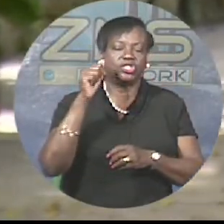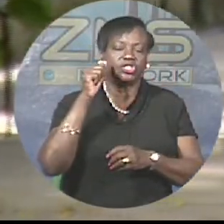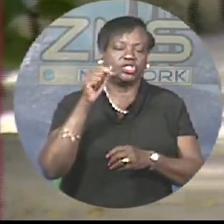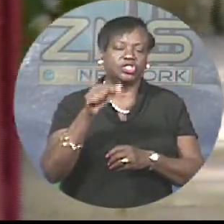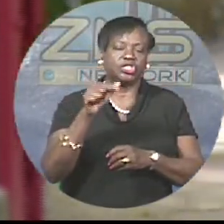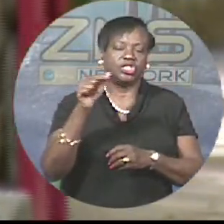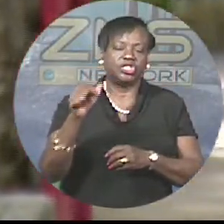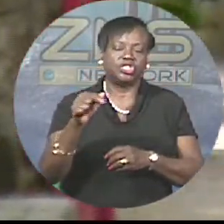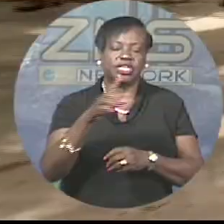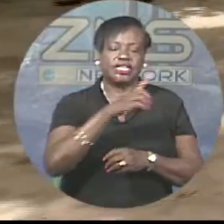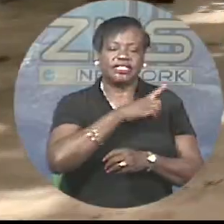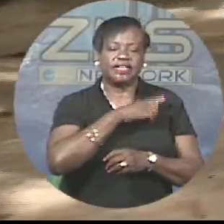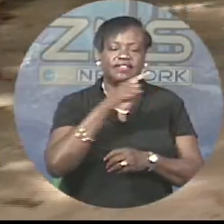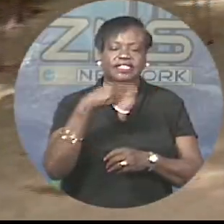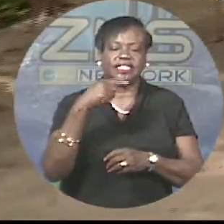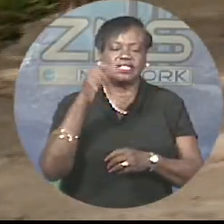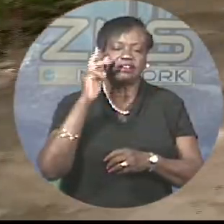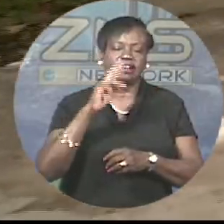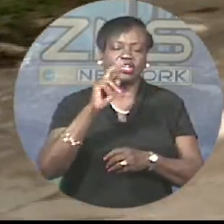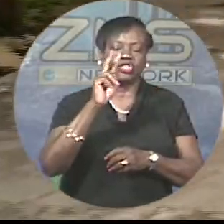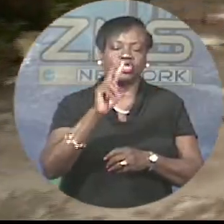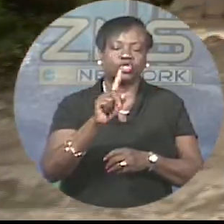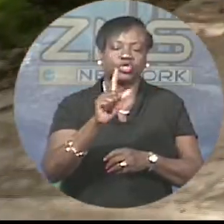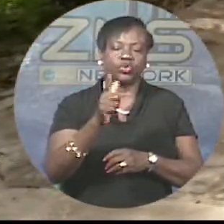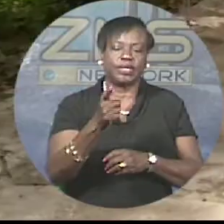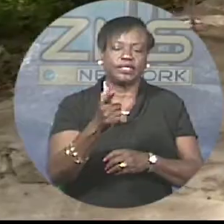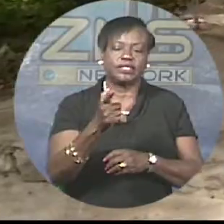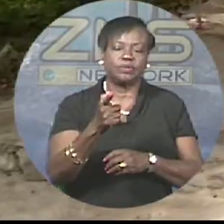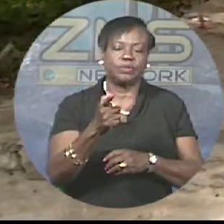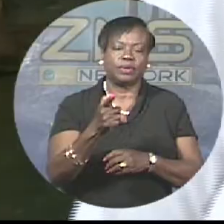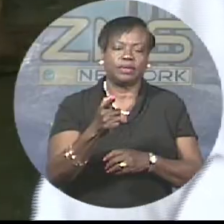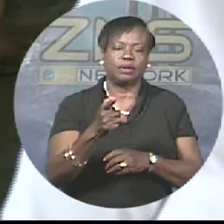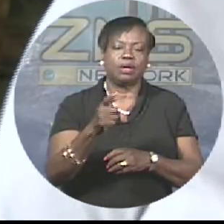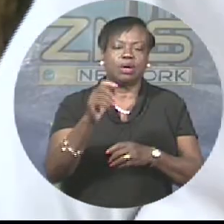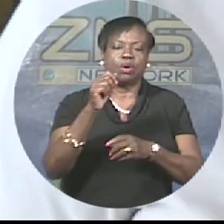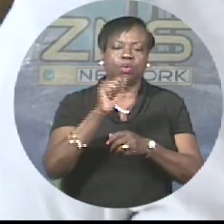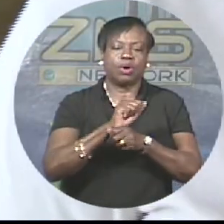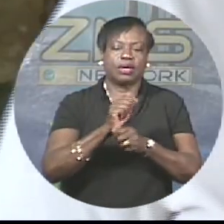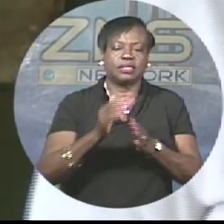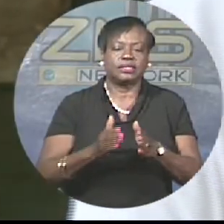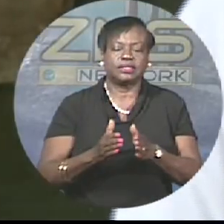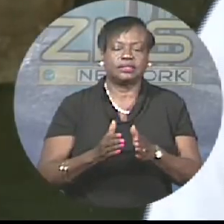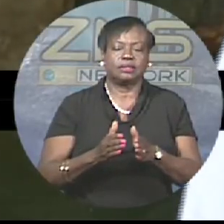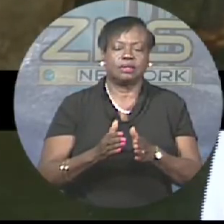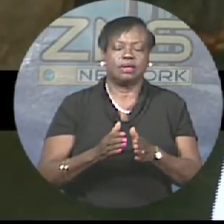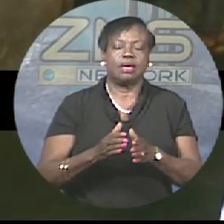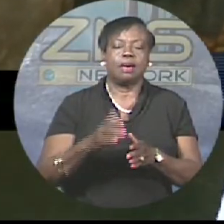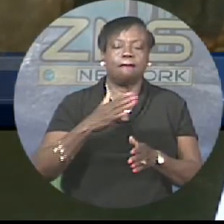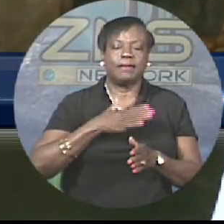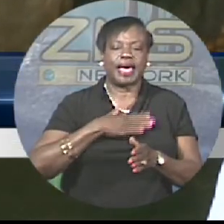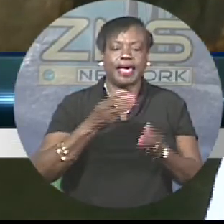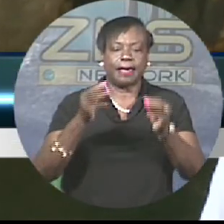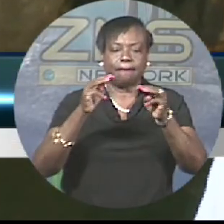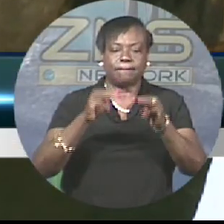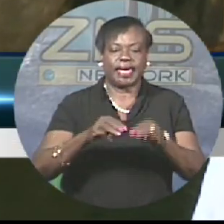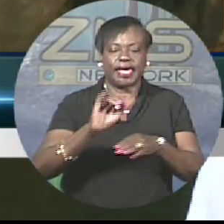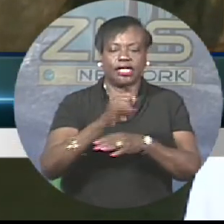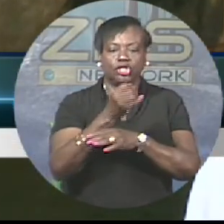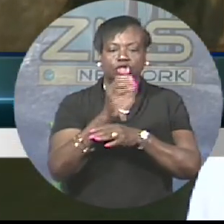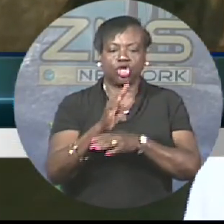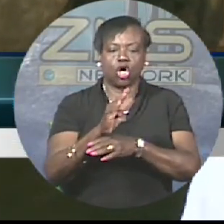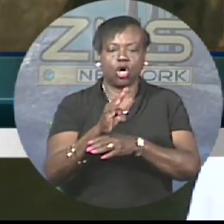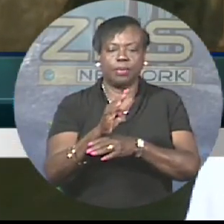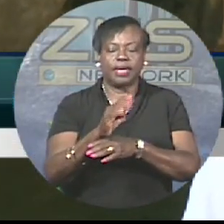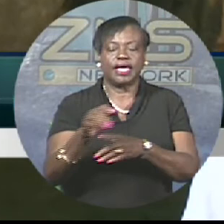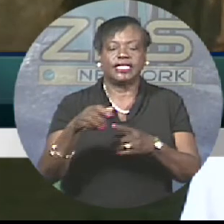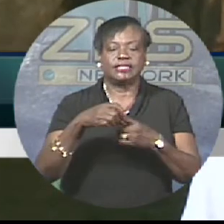20-plus colleagues have been in hurricane preparedness mode since the start of the season. My main job, especially as it comes down to the month of